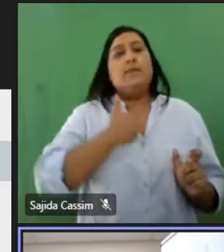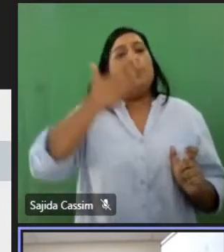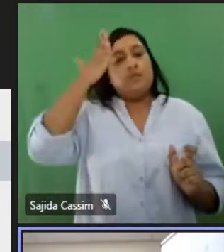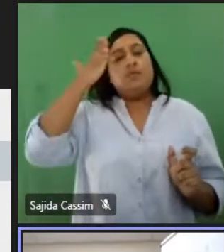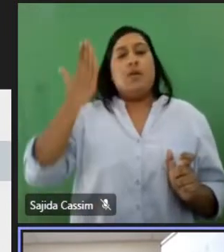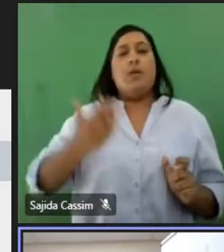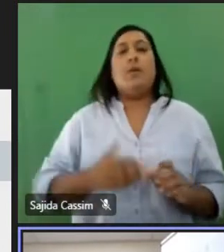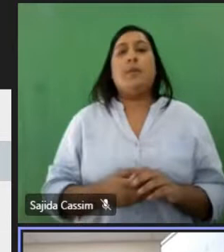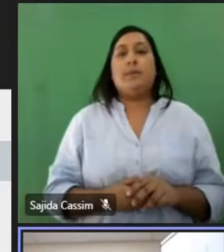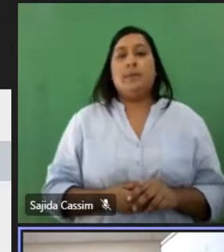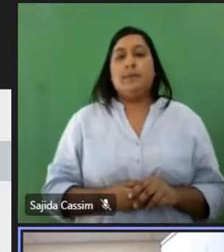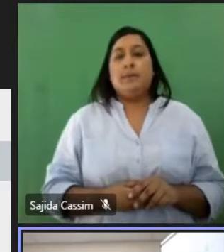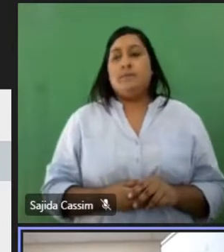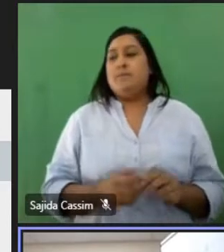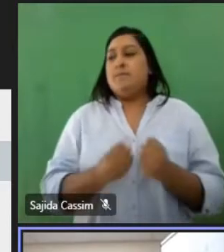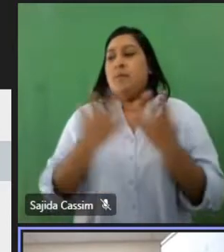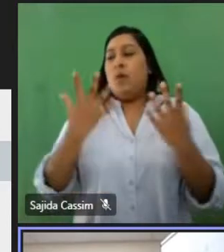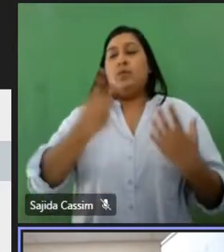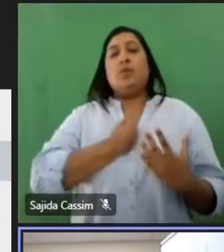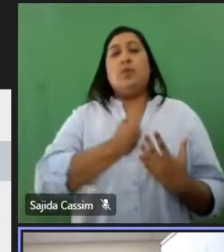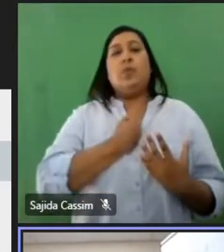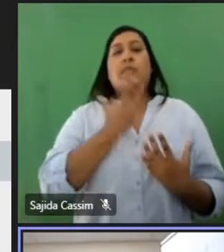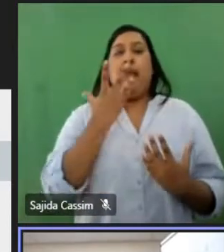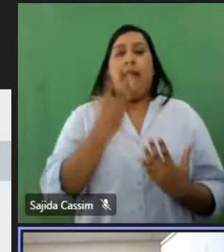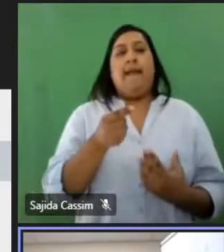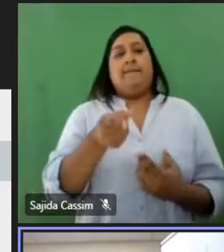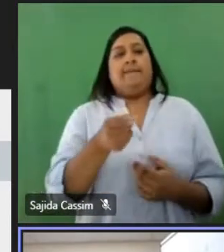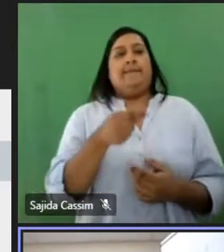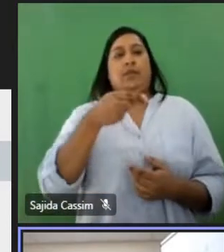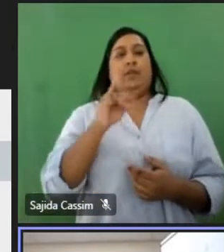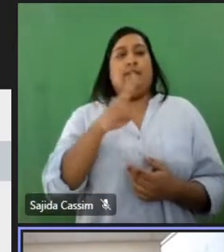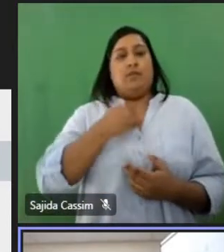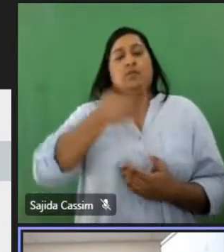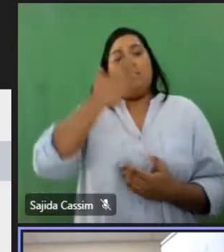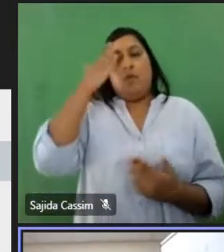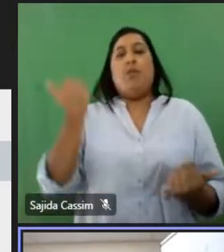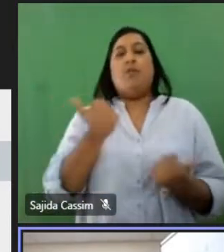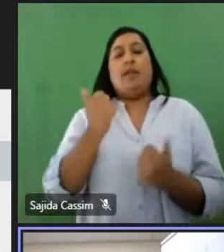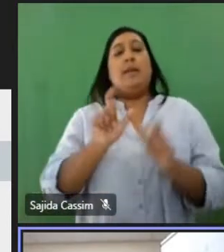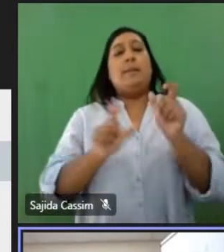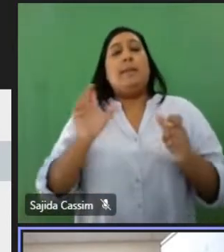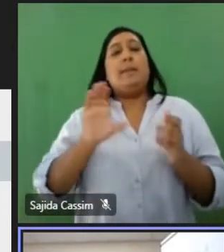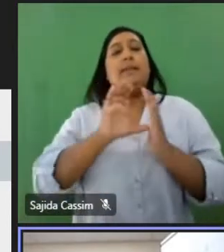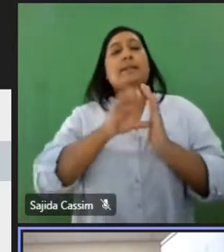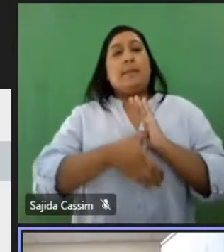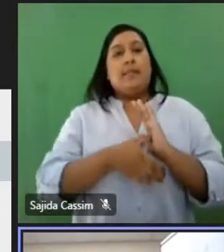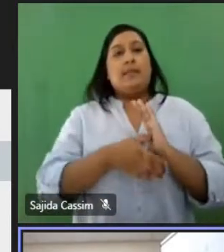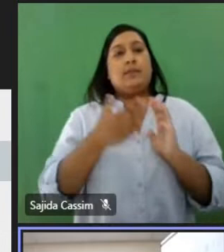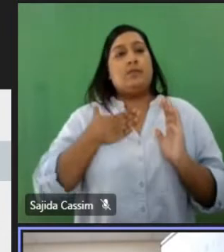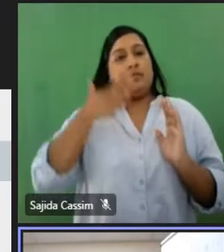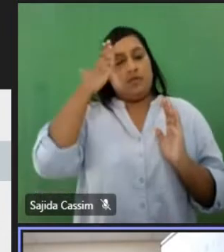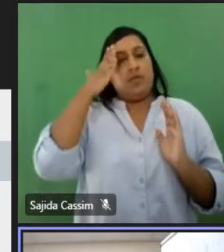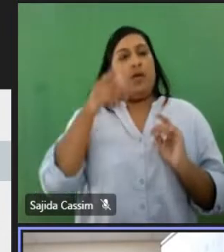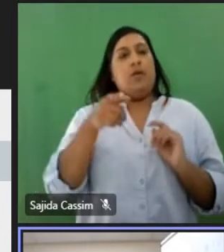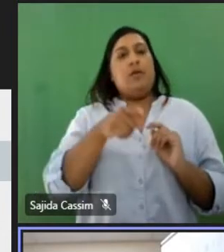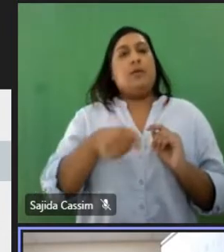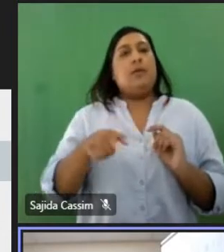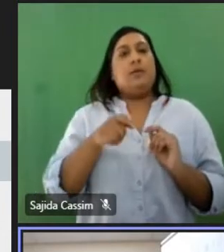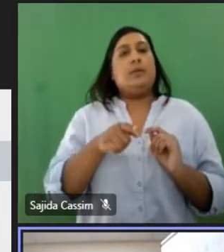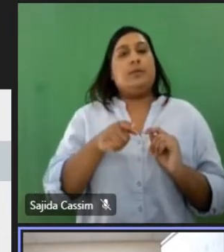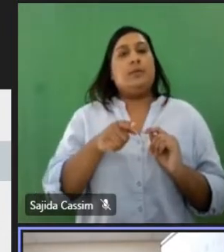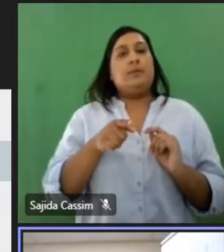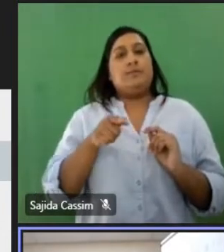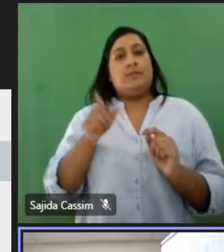driven by young people and here young women. We also knew that people with disabilities, that the prevalence amongst them is, for instance, higher